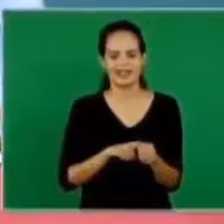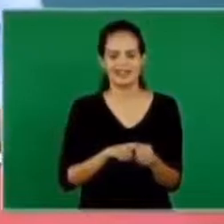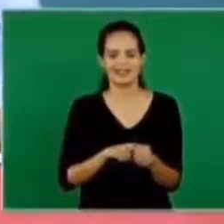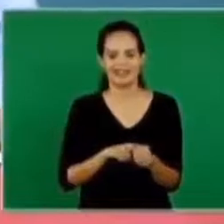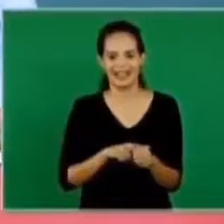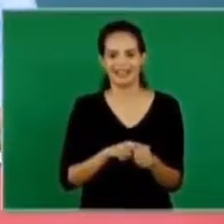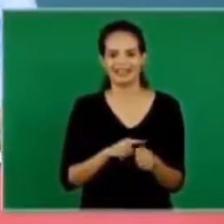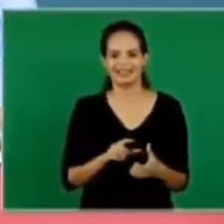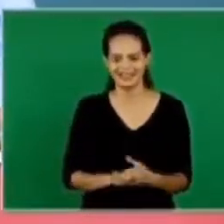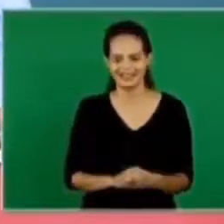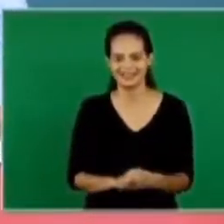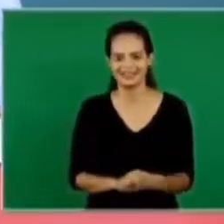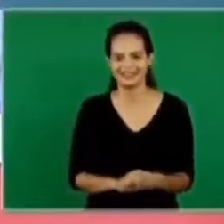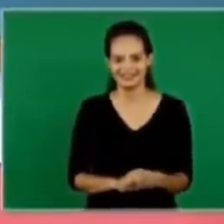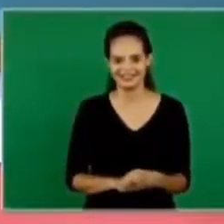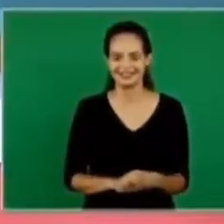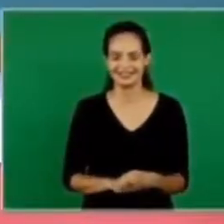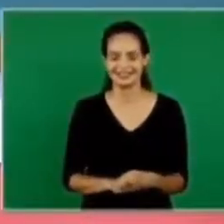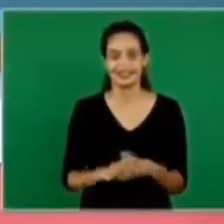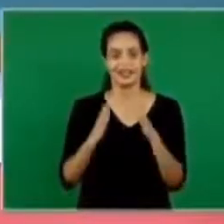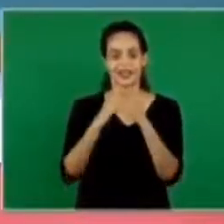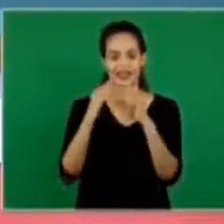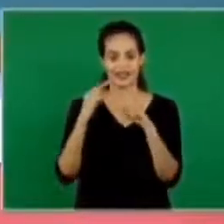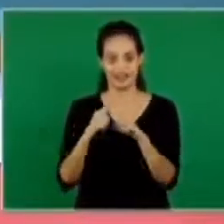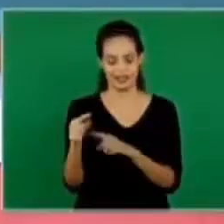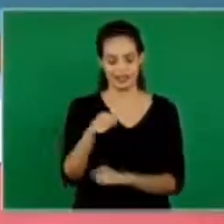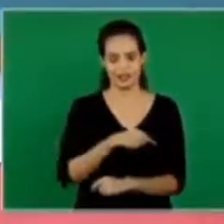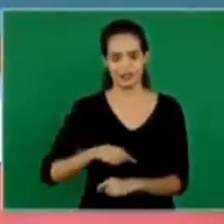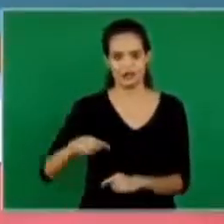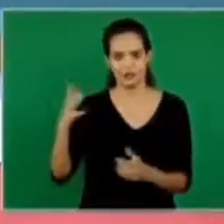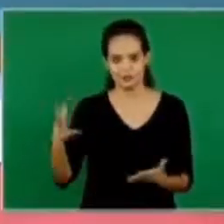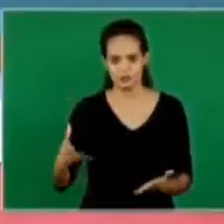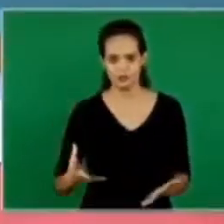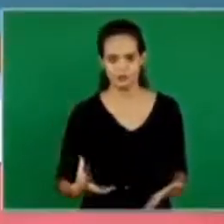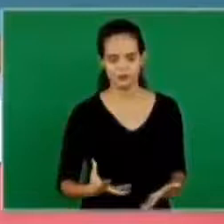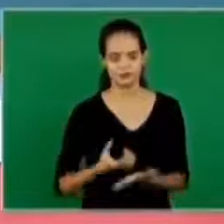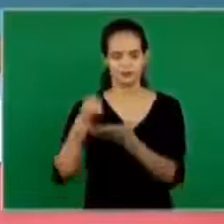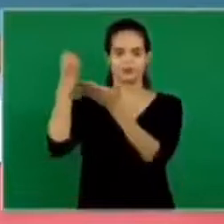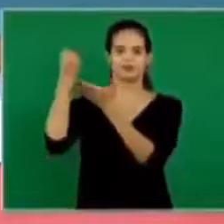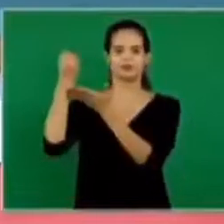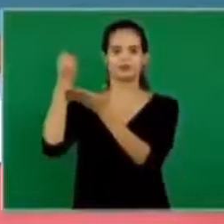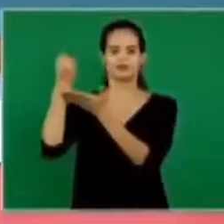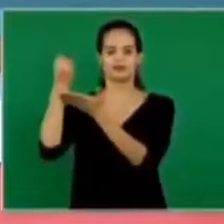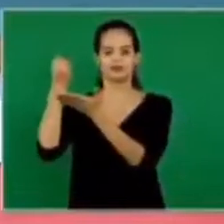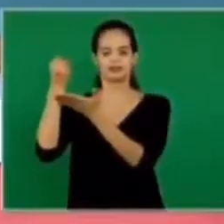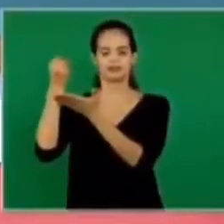The church will escape the great tribulation. It's a prophecy of Isaiah